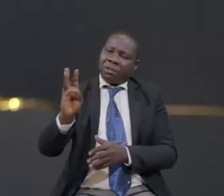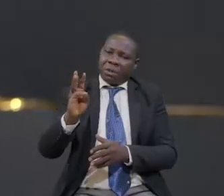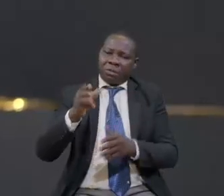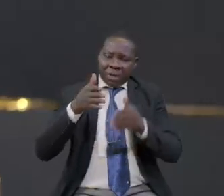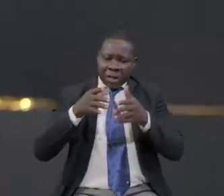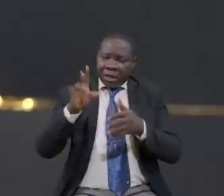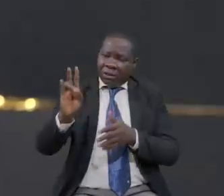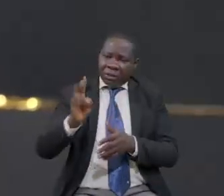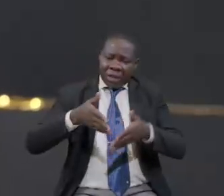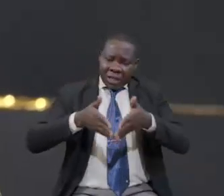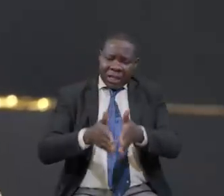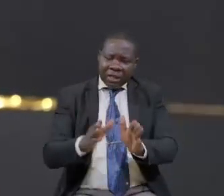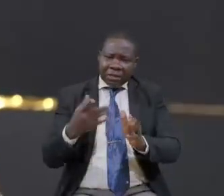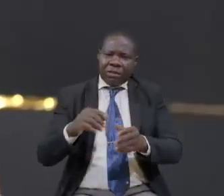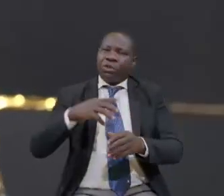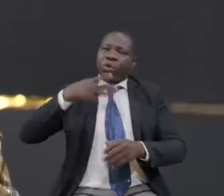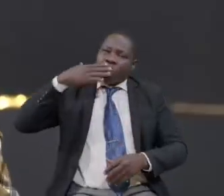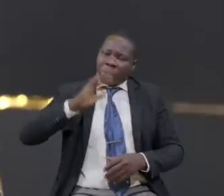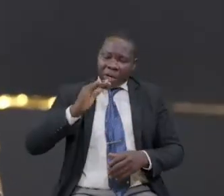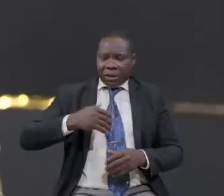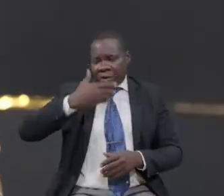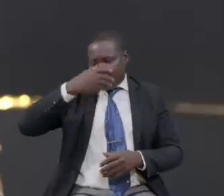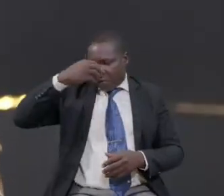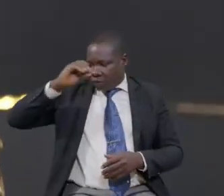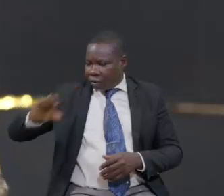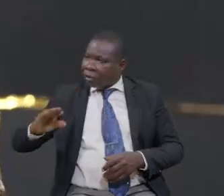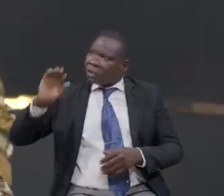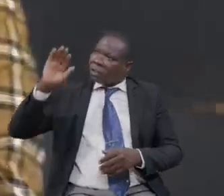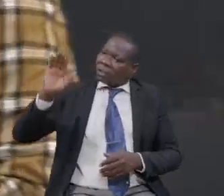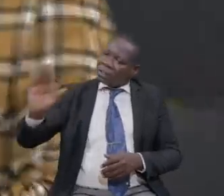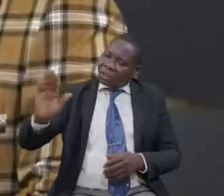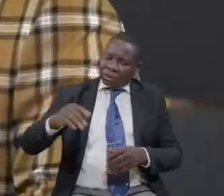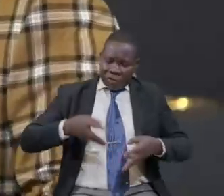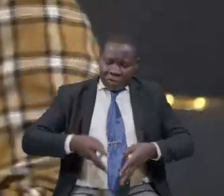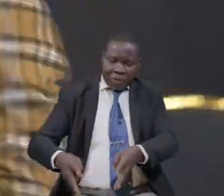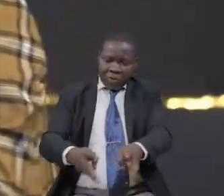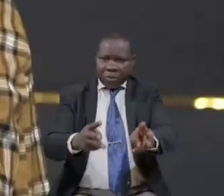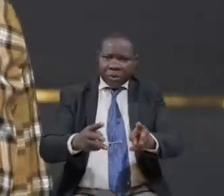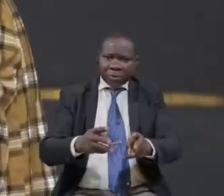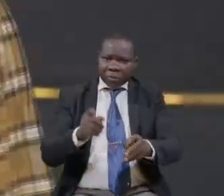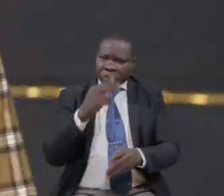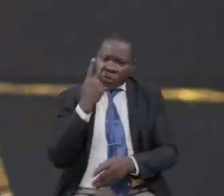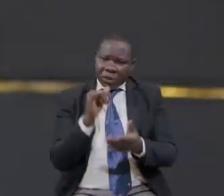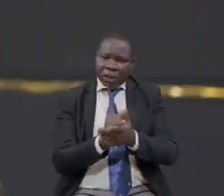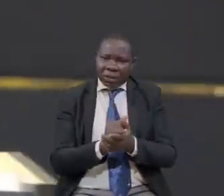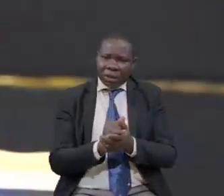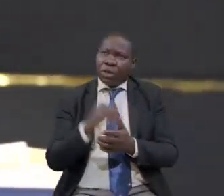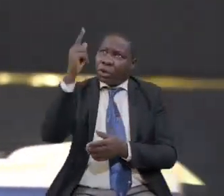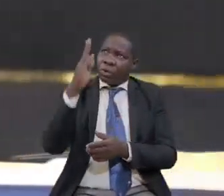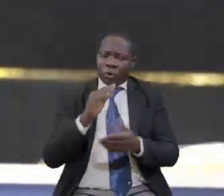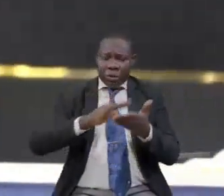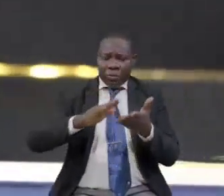wicked forsake his way. You see that God forgives,